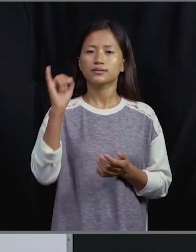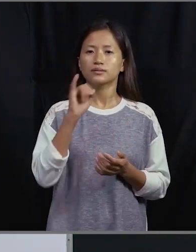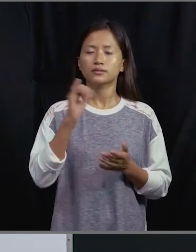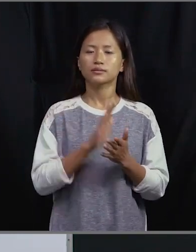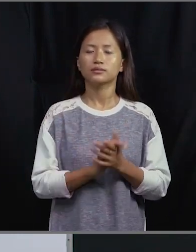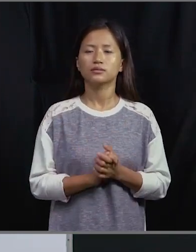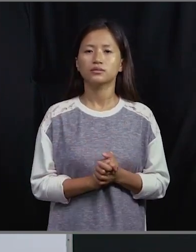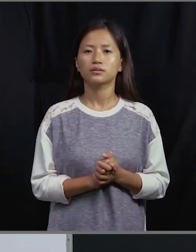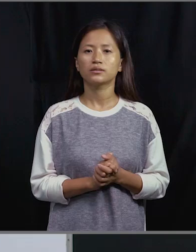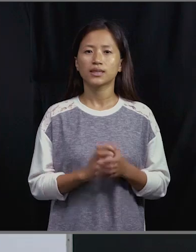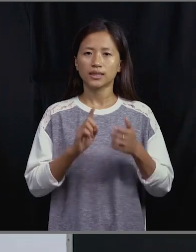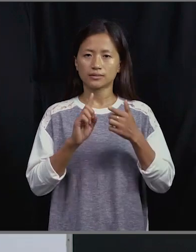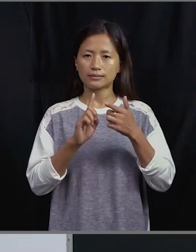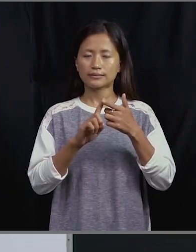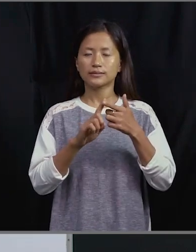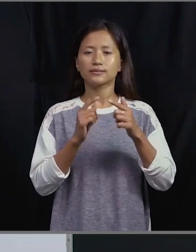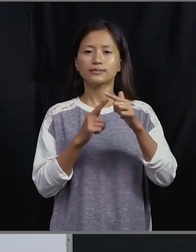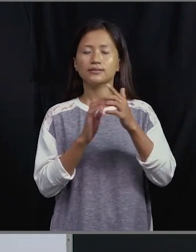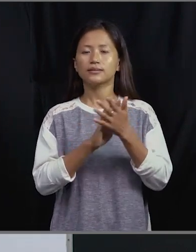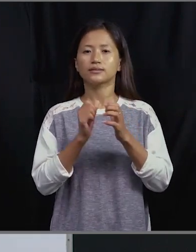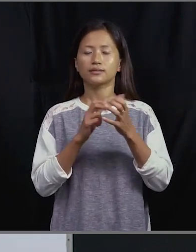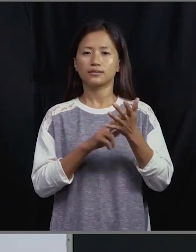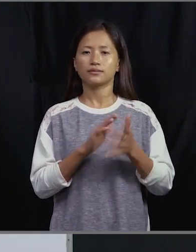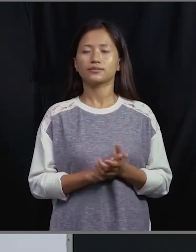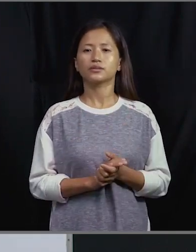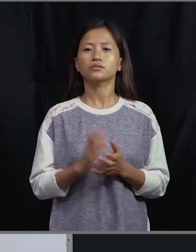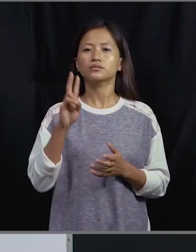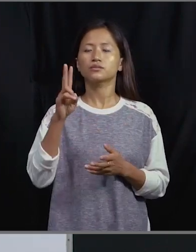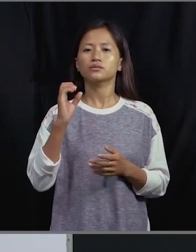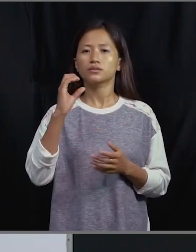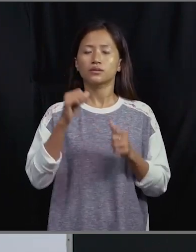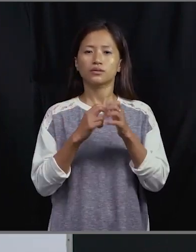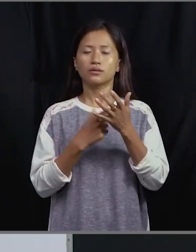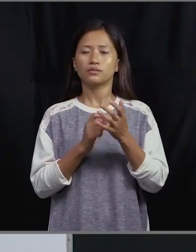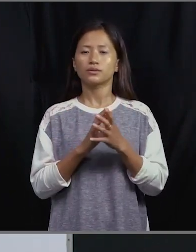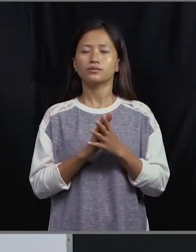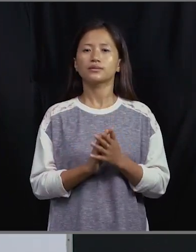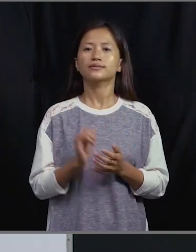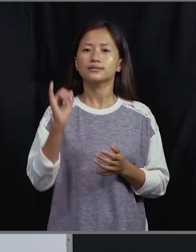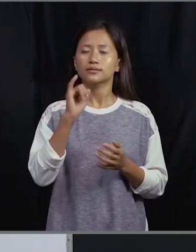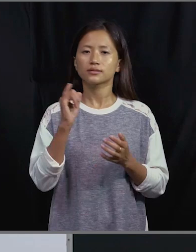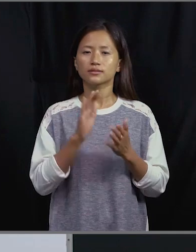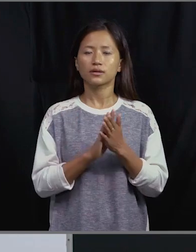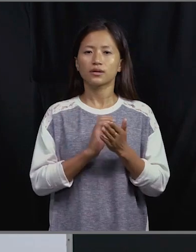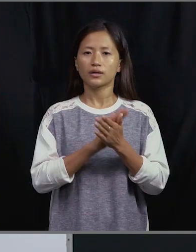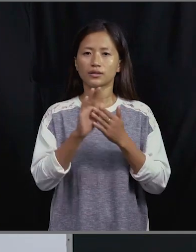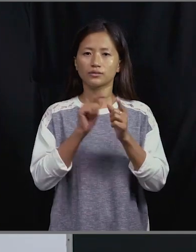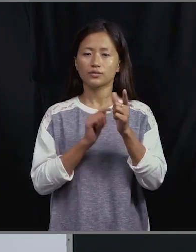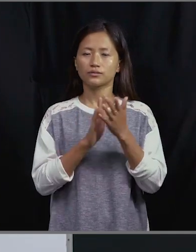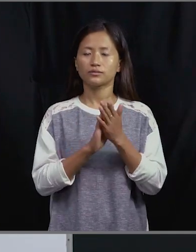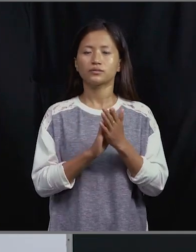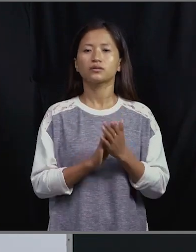C2H6, this is ethane. Ethane has 2 carbon atoms and 6 hydrogen atoms. So the